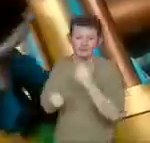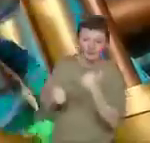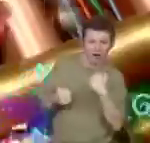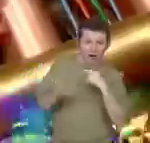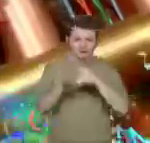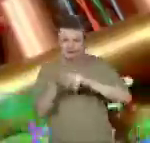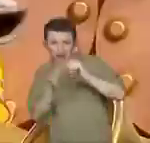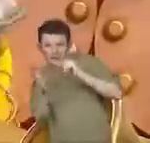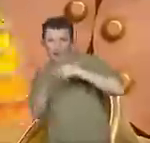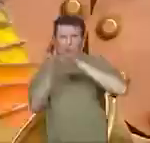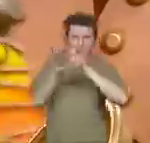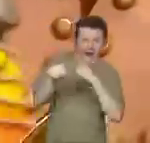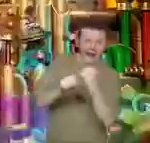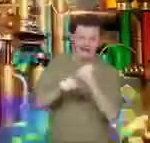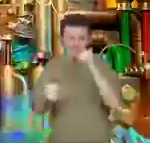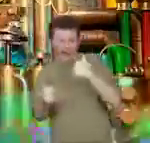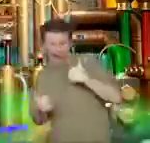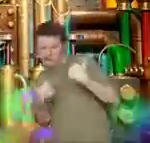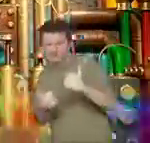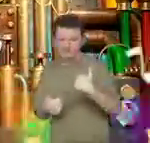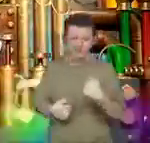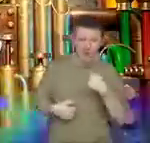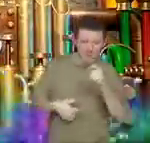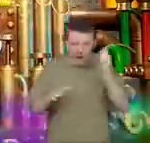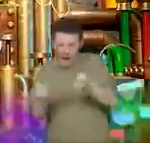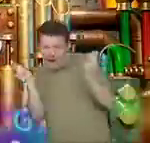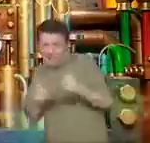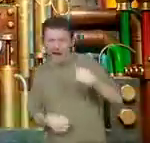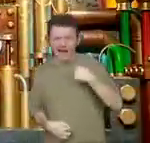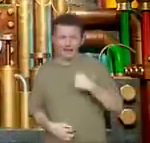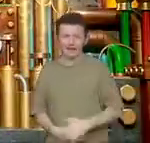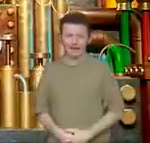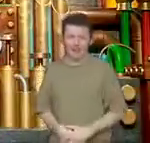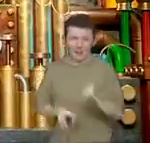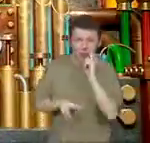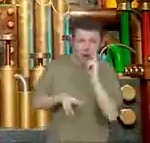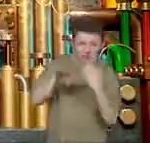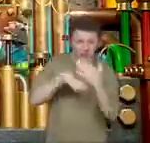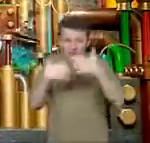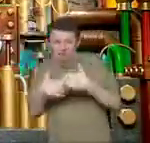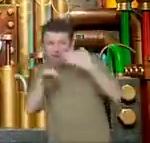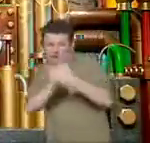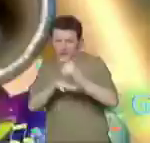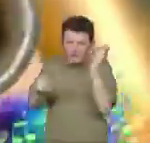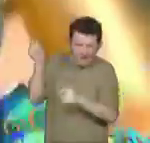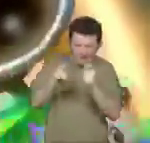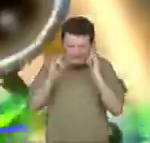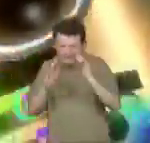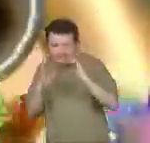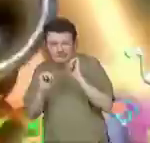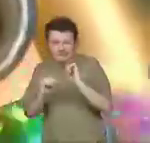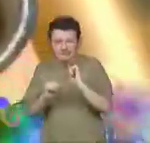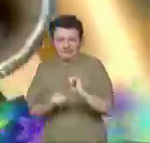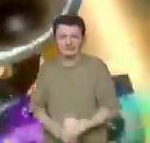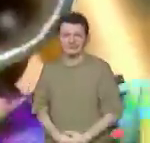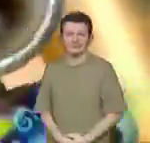I blow. I strum. I bang. Just watch us zoom round the engine room with a clitter and a clatter and a clang. I blow,